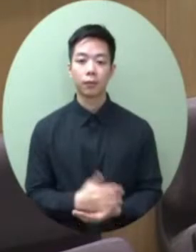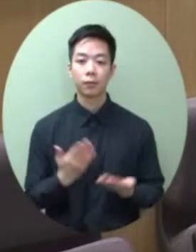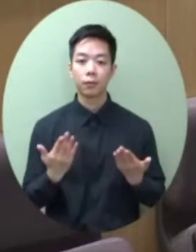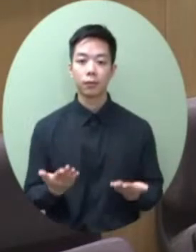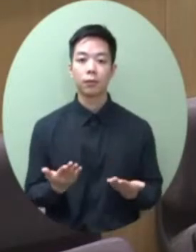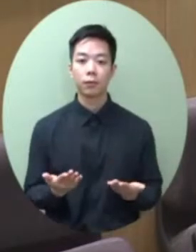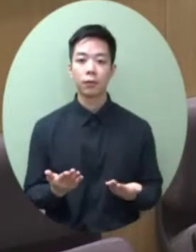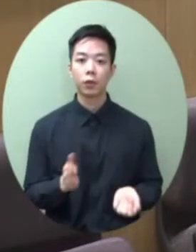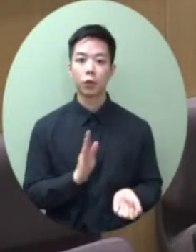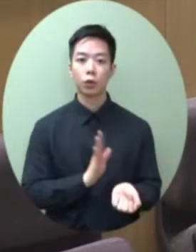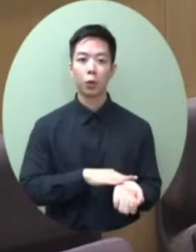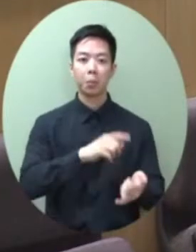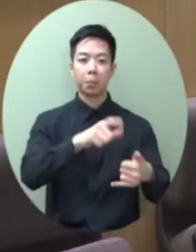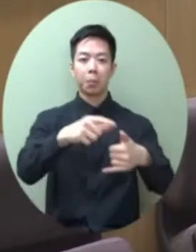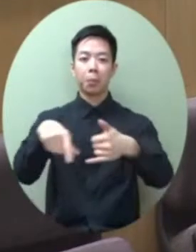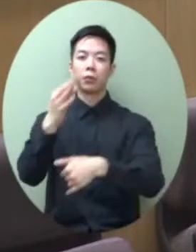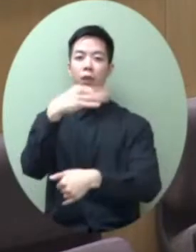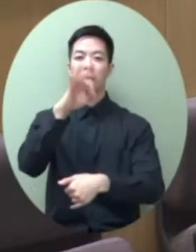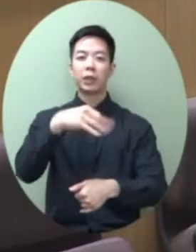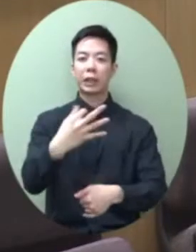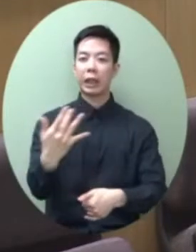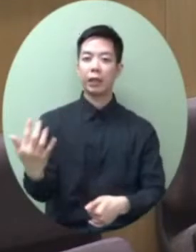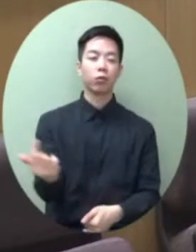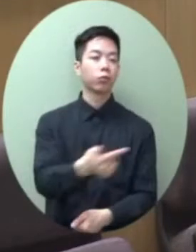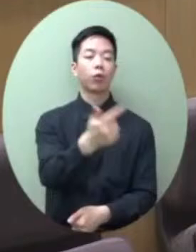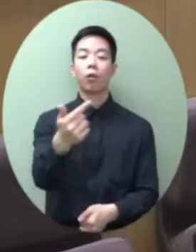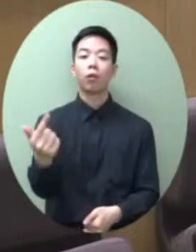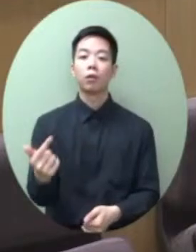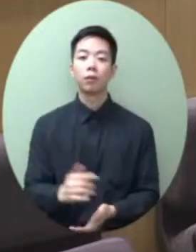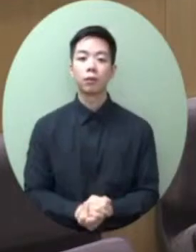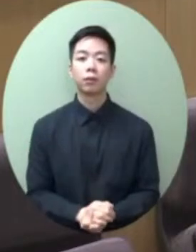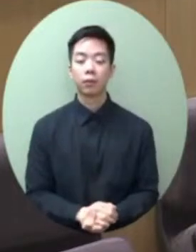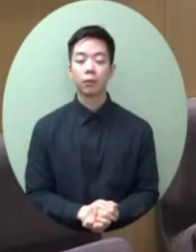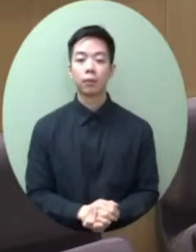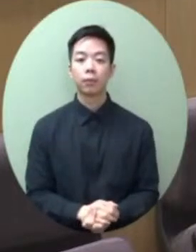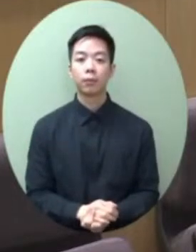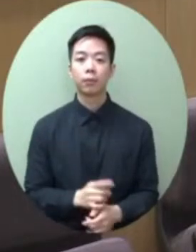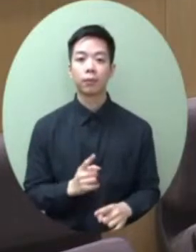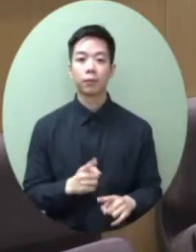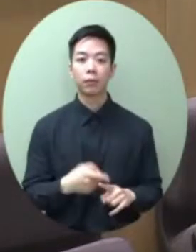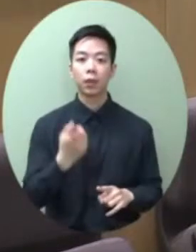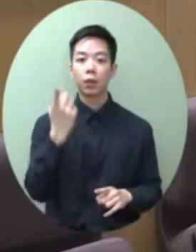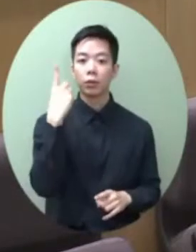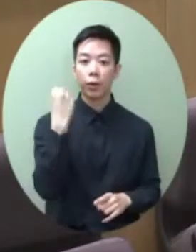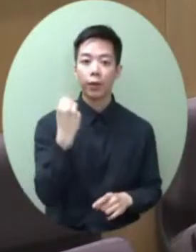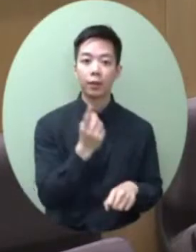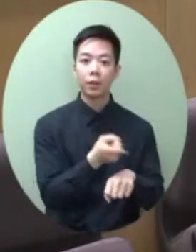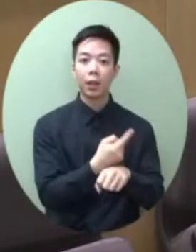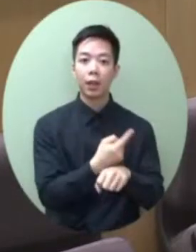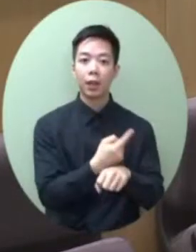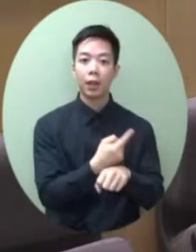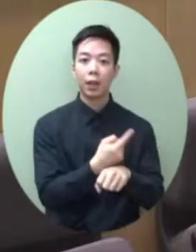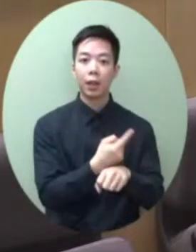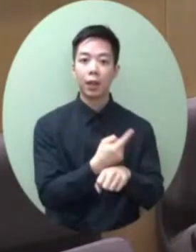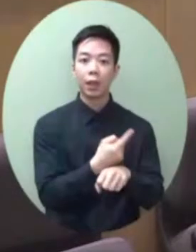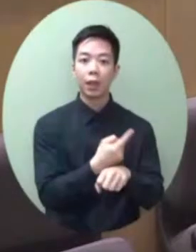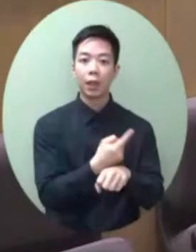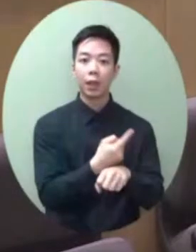Well, today we have reported over 3,000 cases. Is that